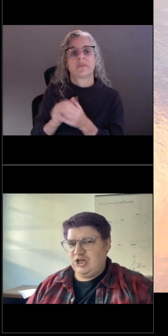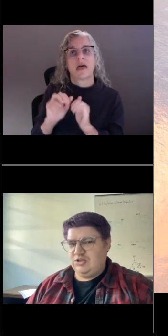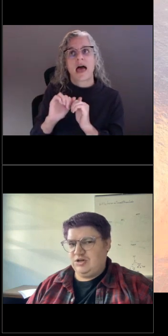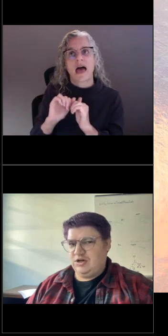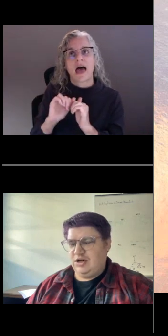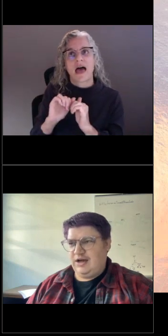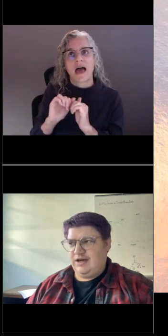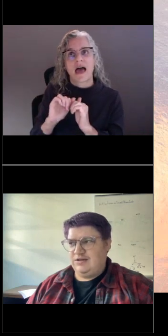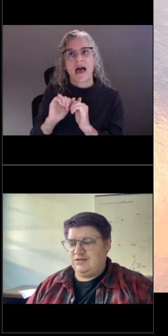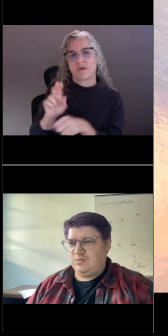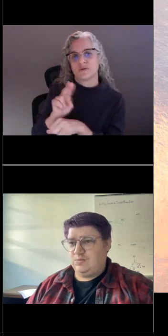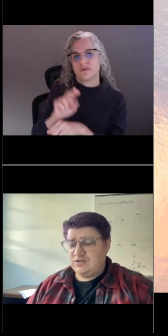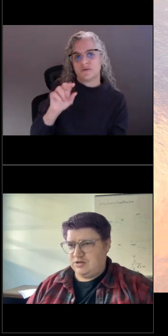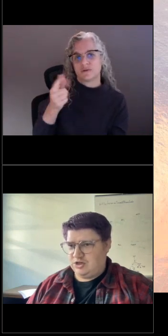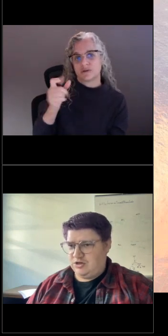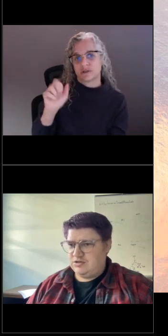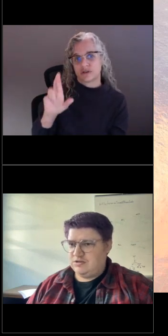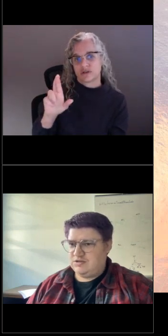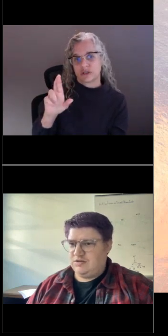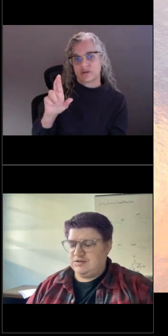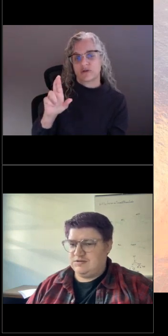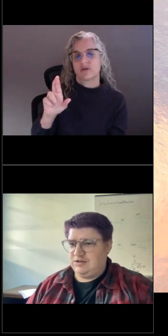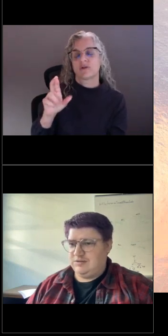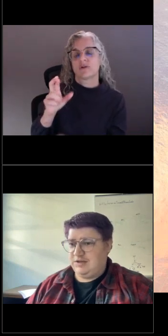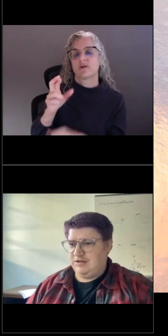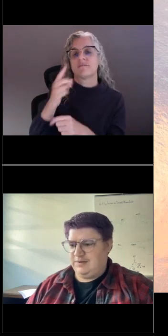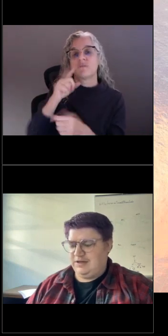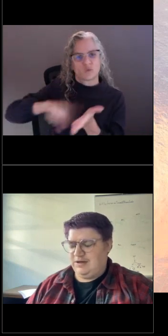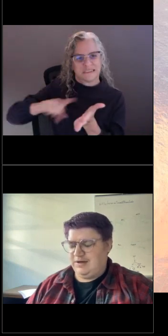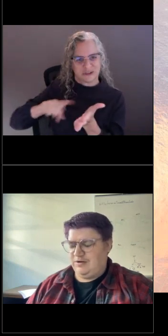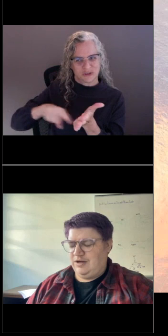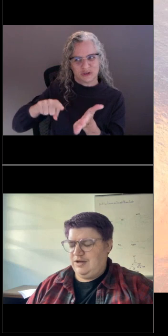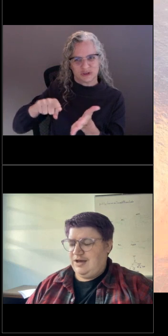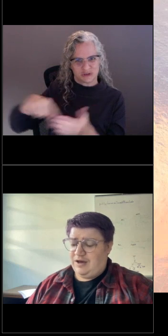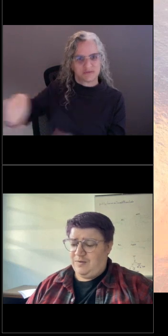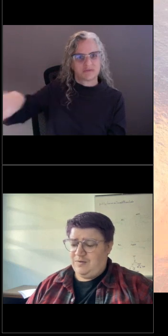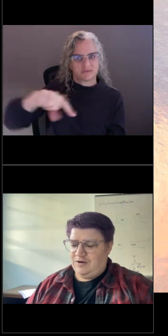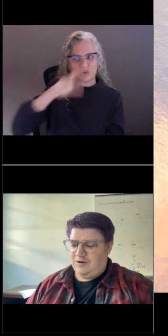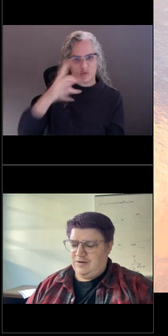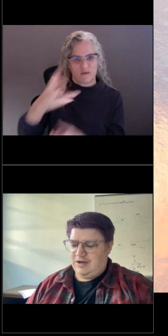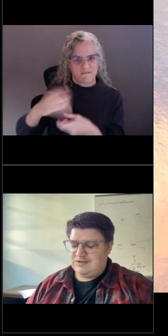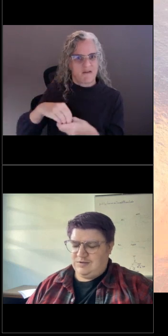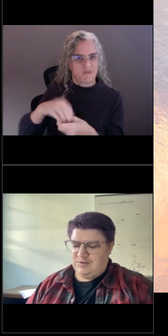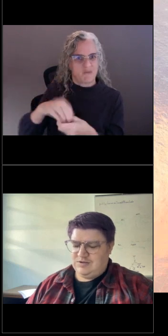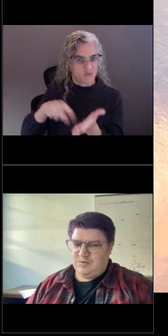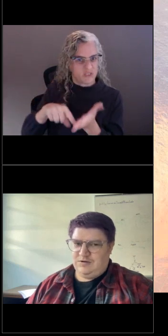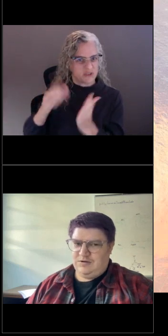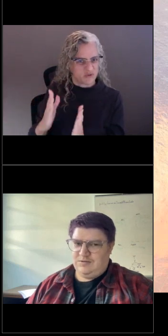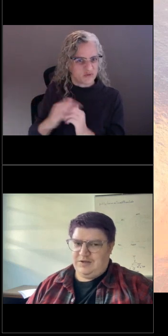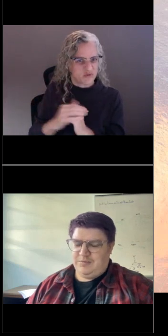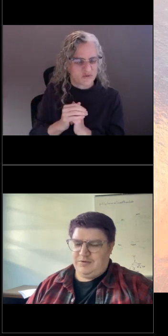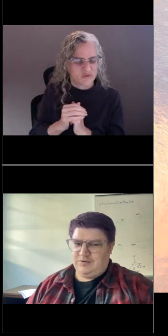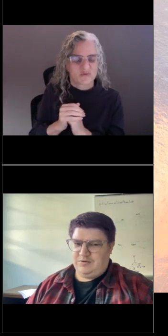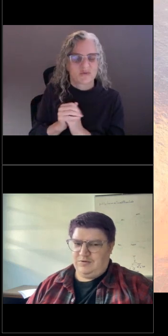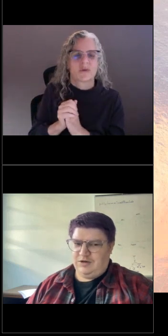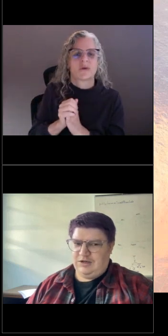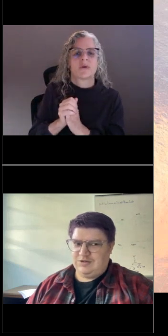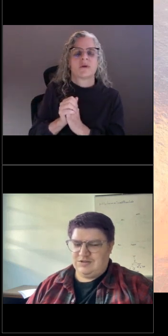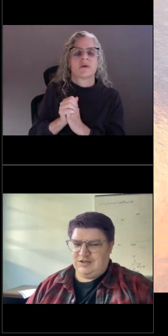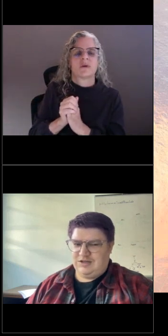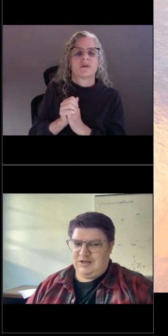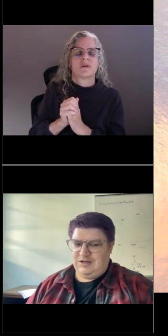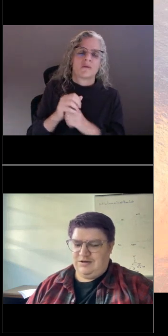use gender as researchers. So this is going to be a little bit about how, you know, as linguists, we're people who